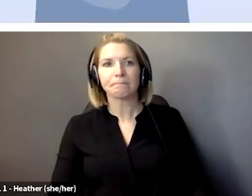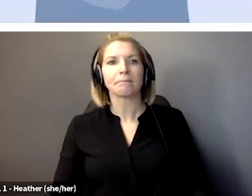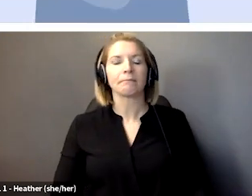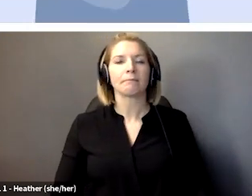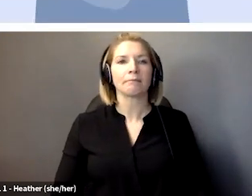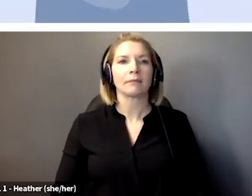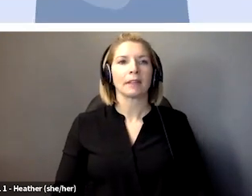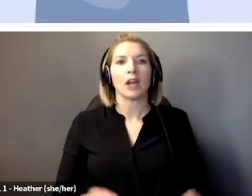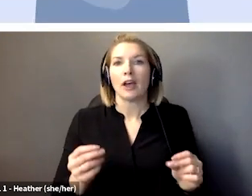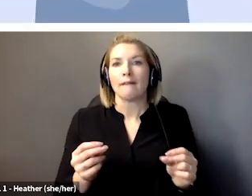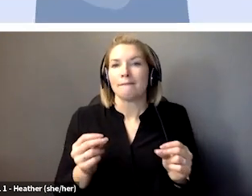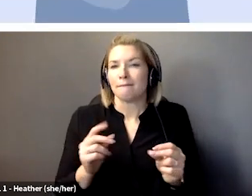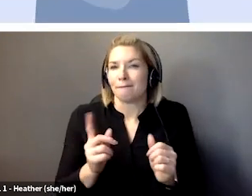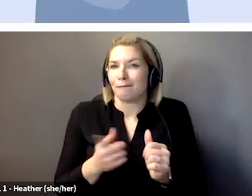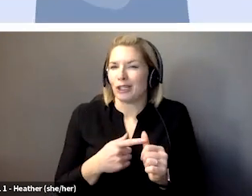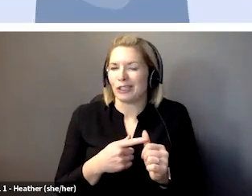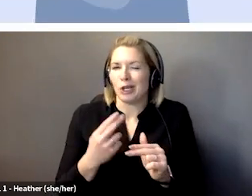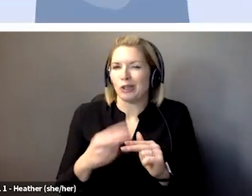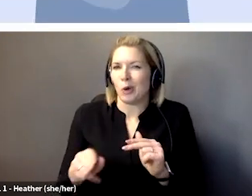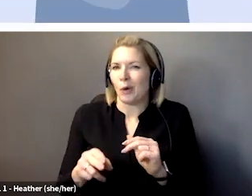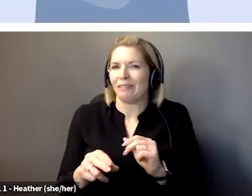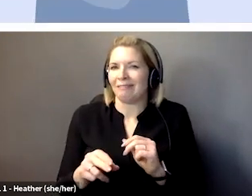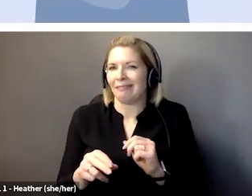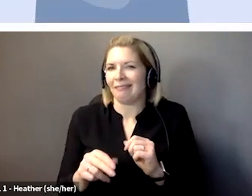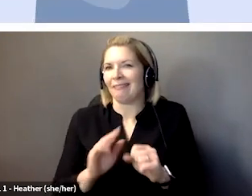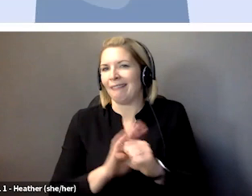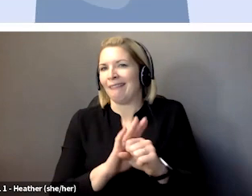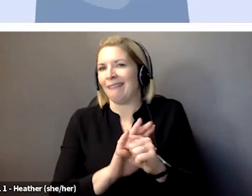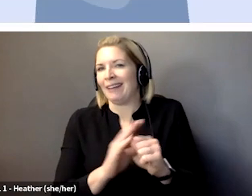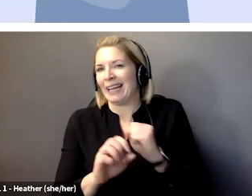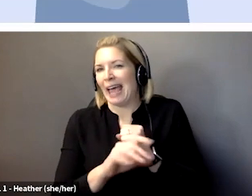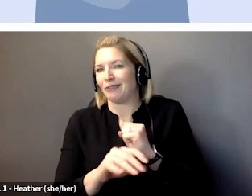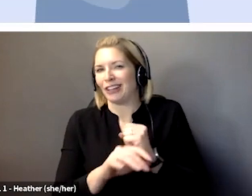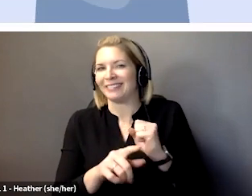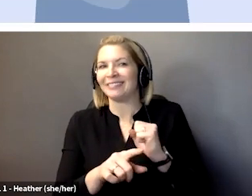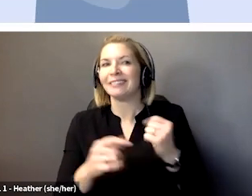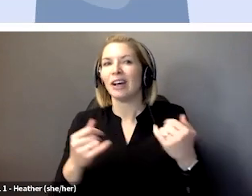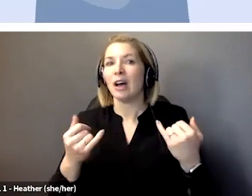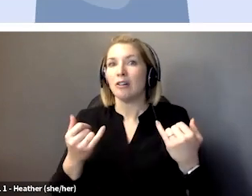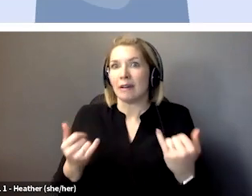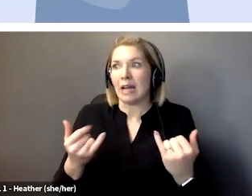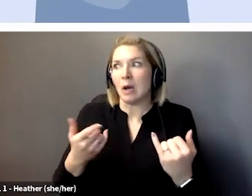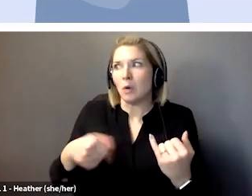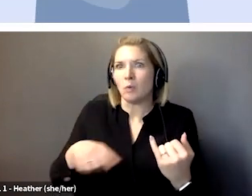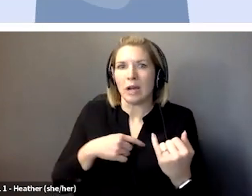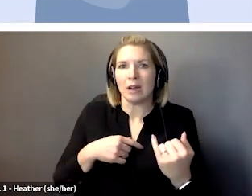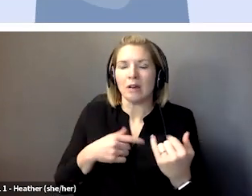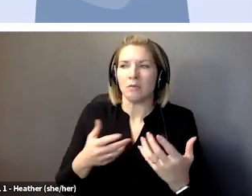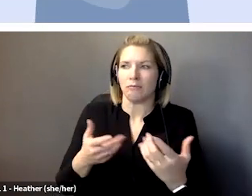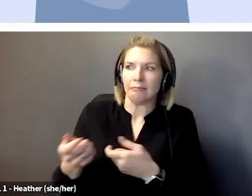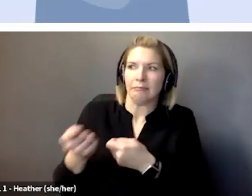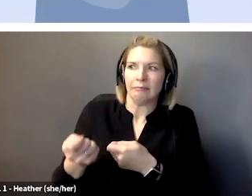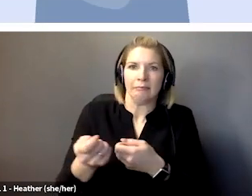So a quick plug, and this is a really important one. We're actively recruiting participants to complete the Delphi